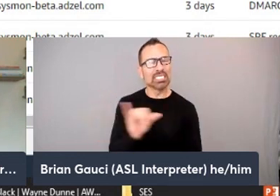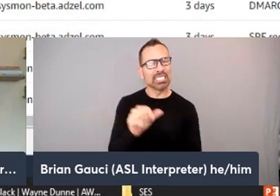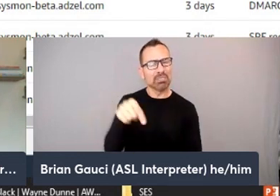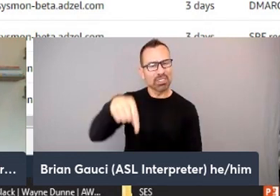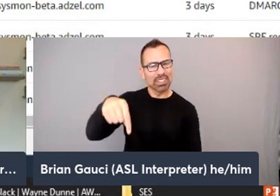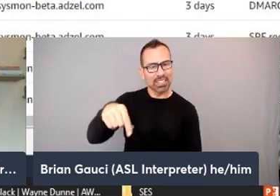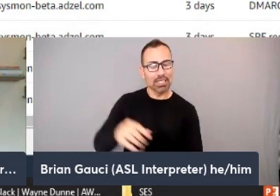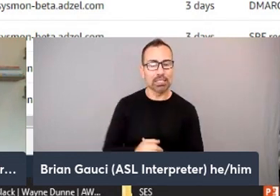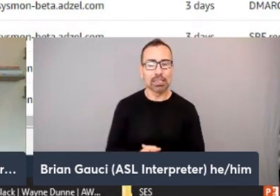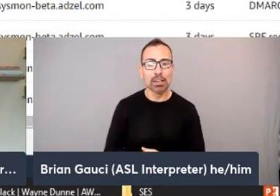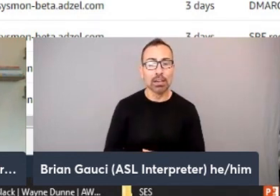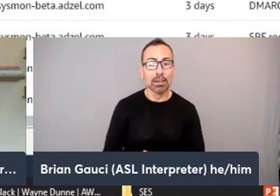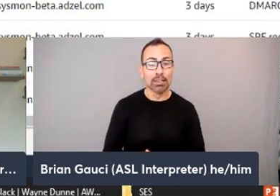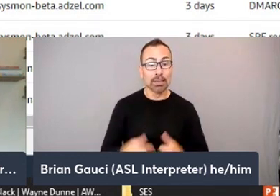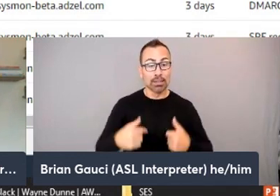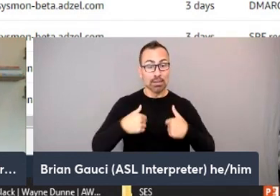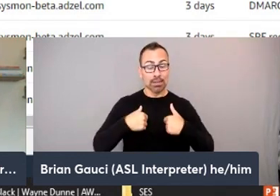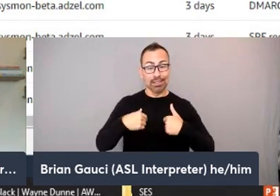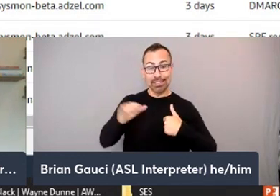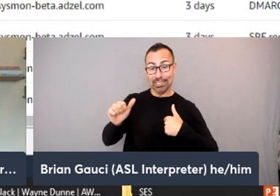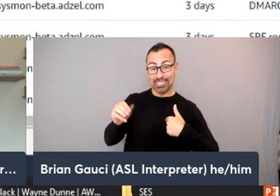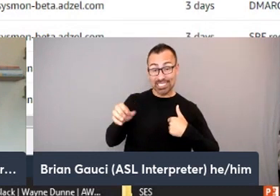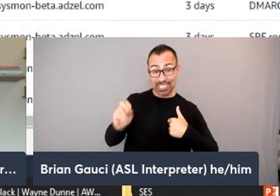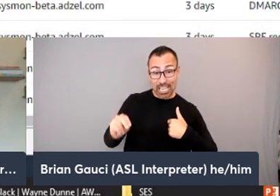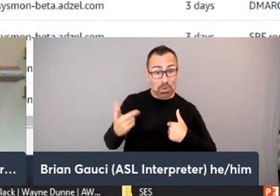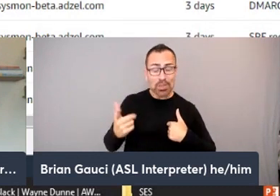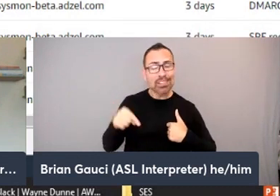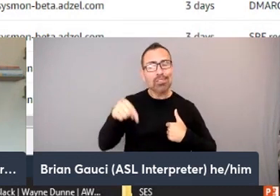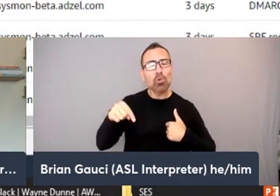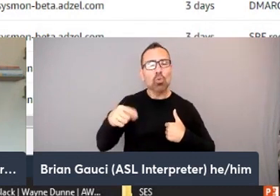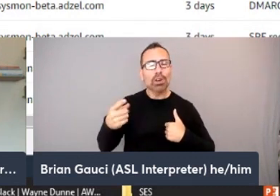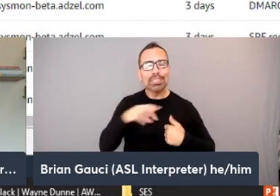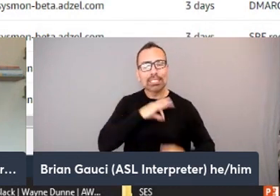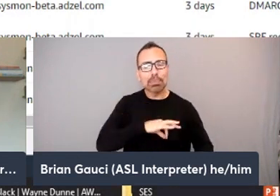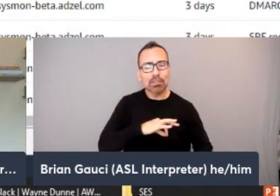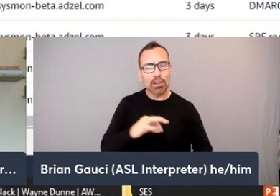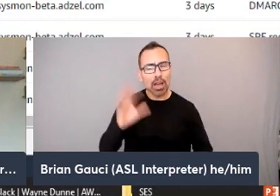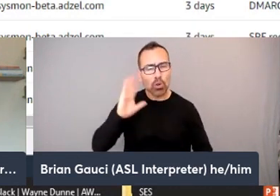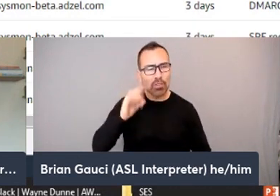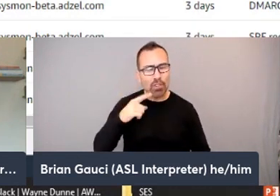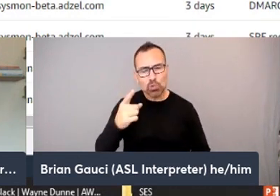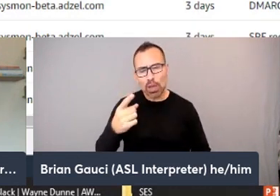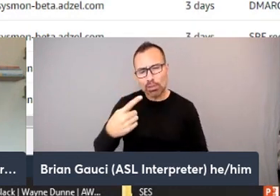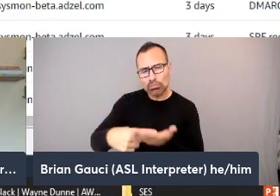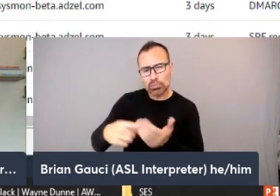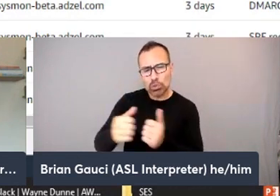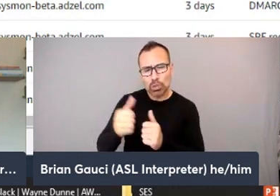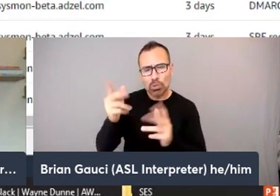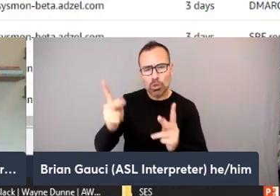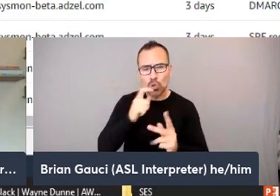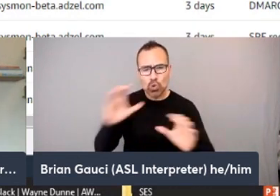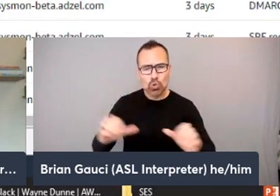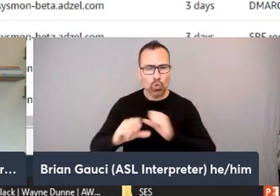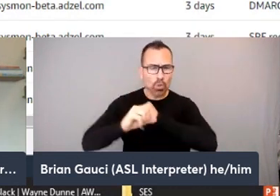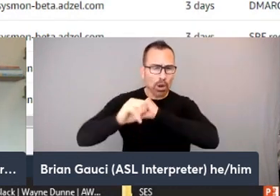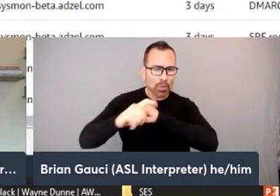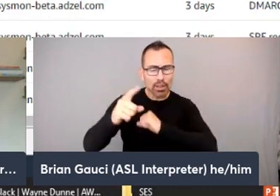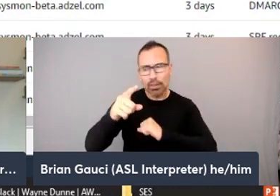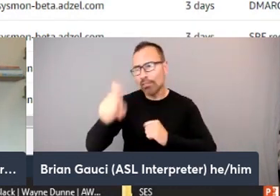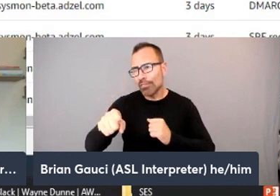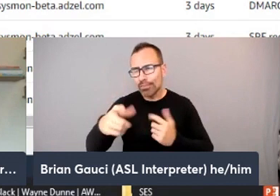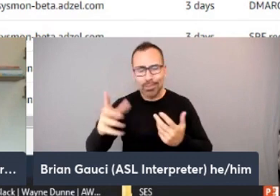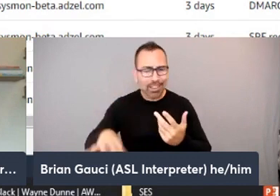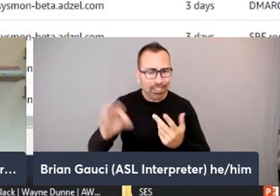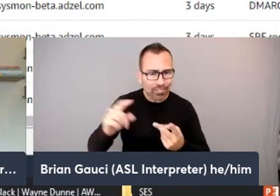to go talk with our, person who's ever doing our marketing automation. We'd have to find their deliverability consultant, get on